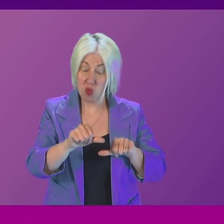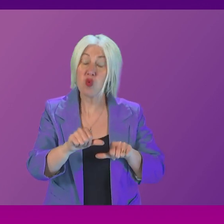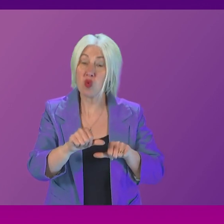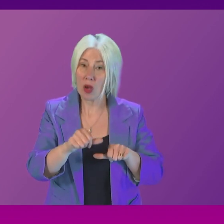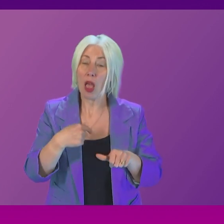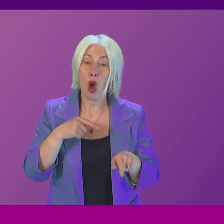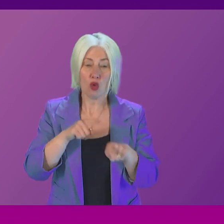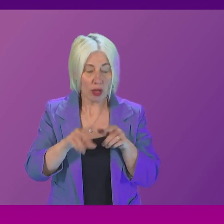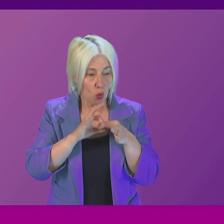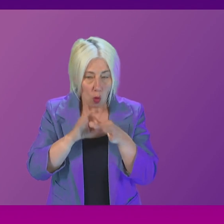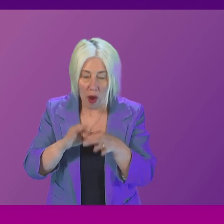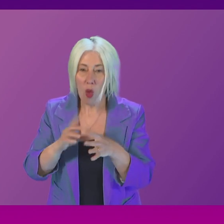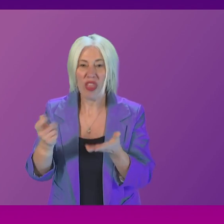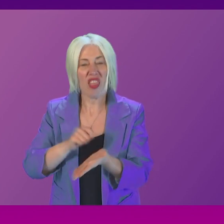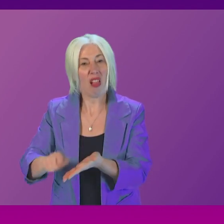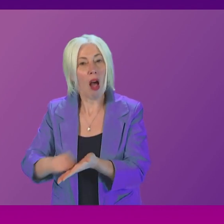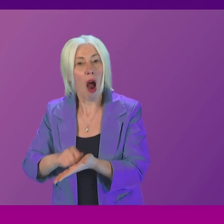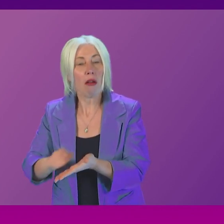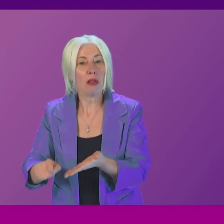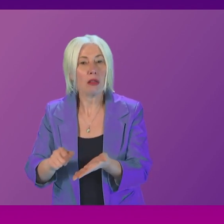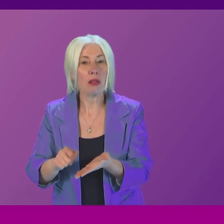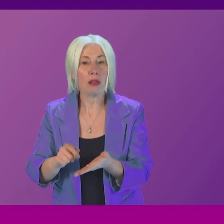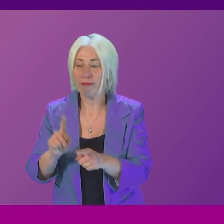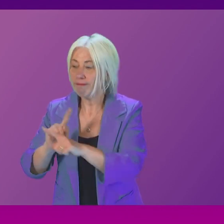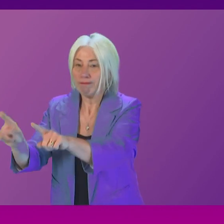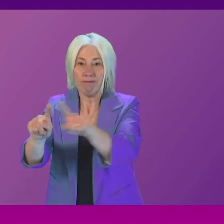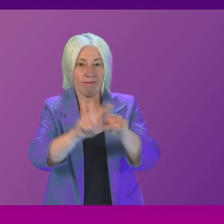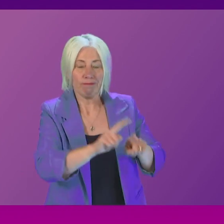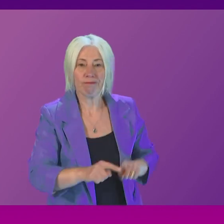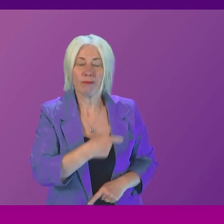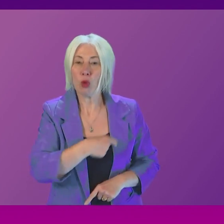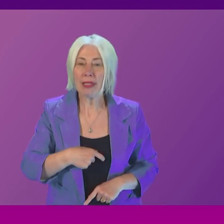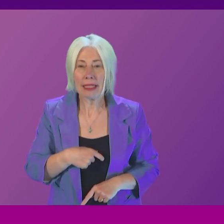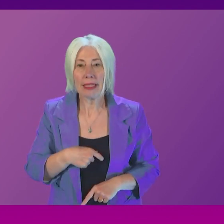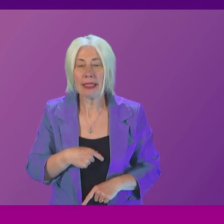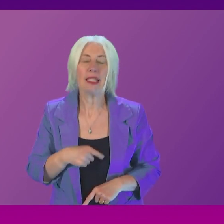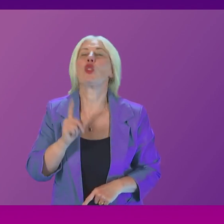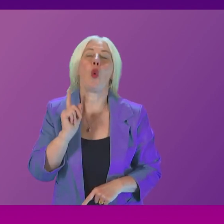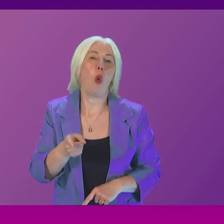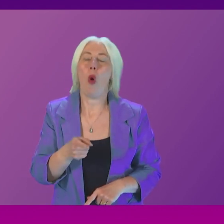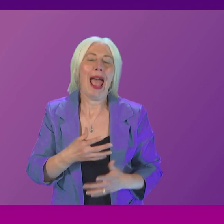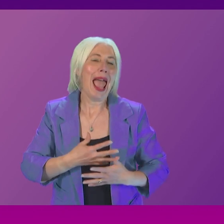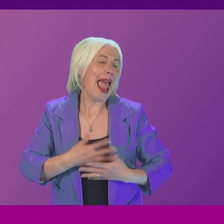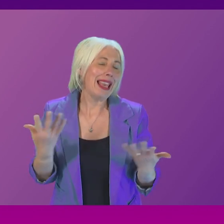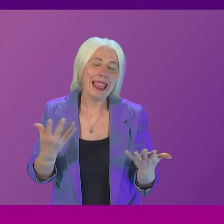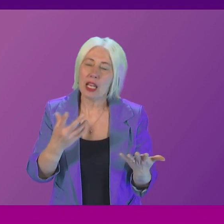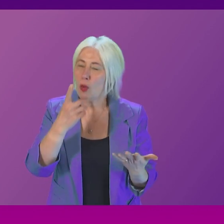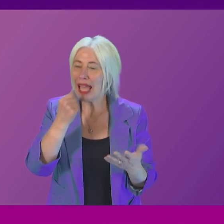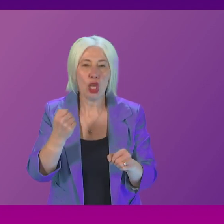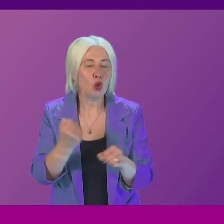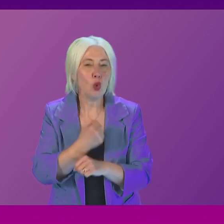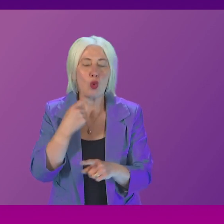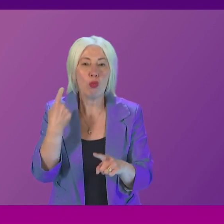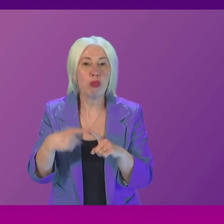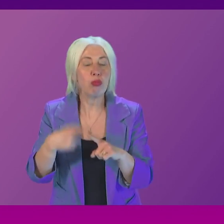best and work well with clerks right across various different committees in that respect. But if there's anything else that can be done to speed